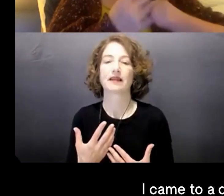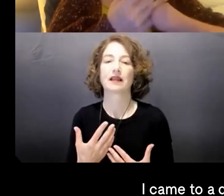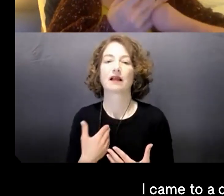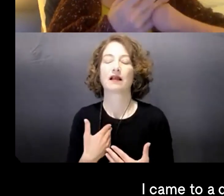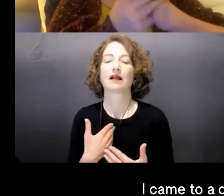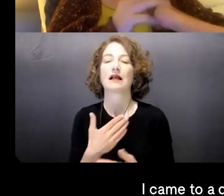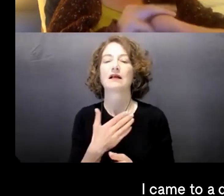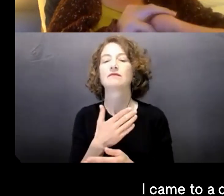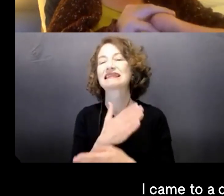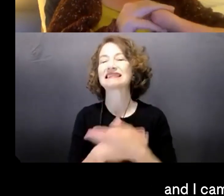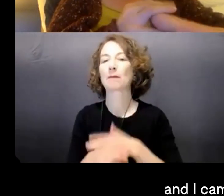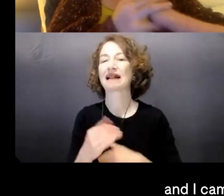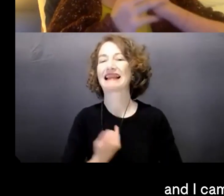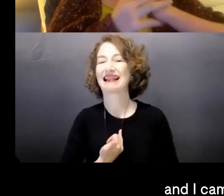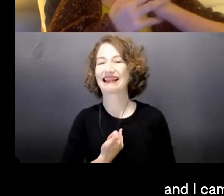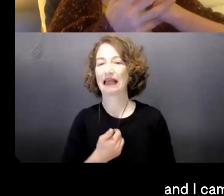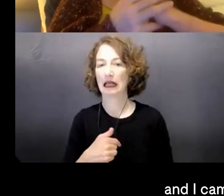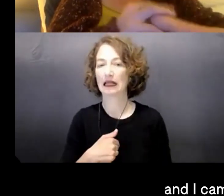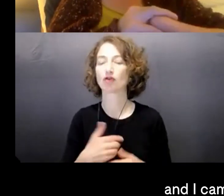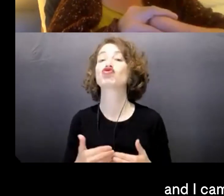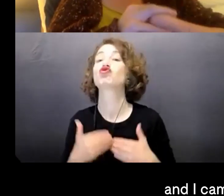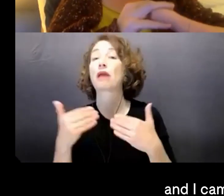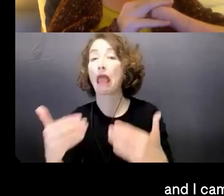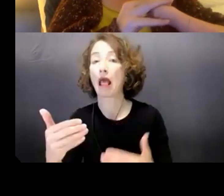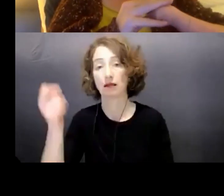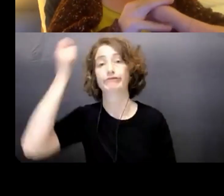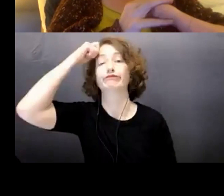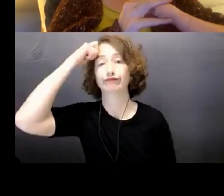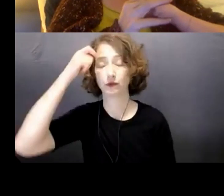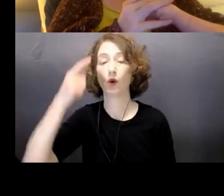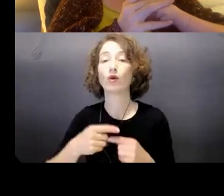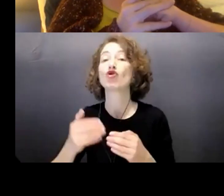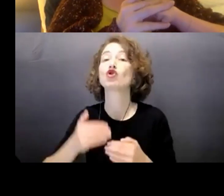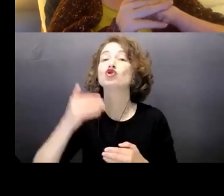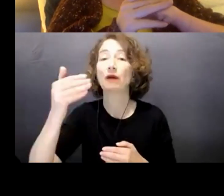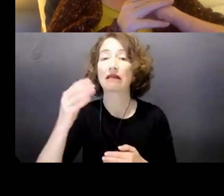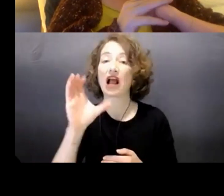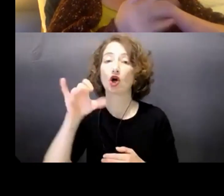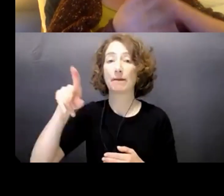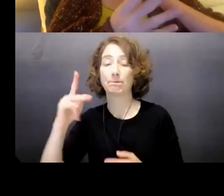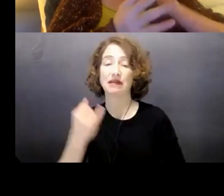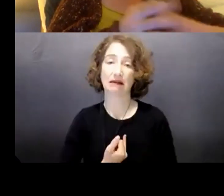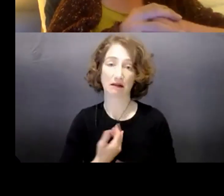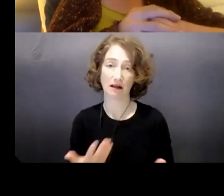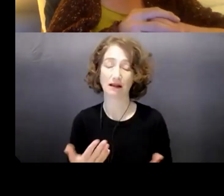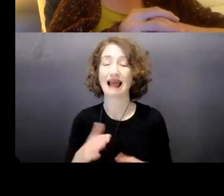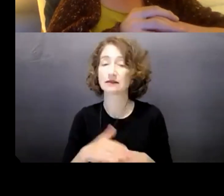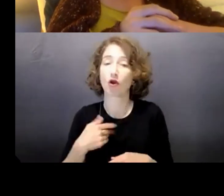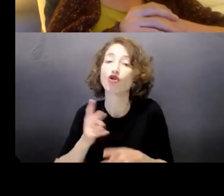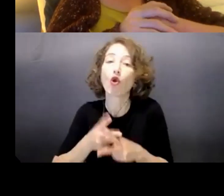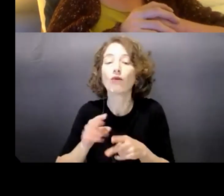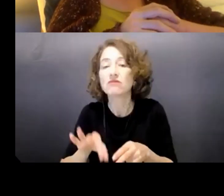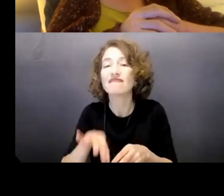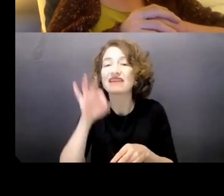quite late in my life, and I came even later to a crip identity. So in one way, I'm still finding out.